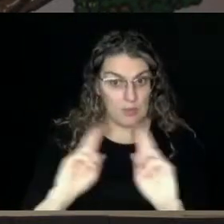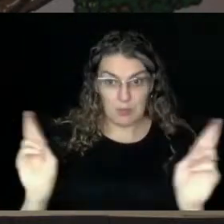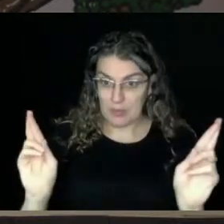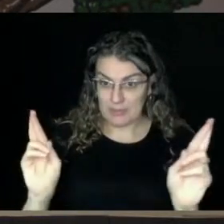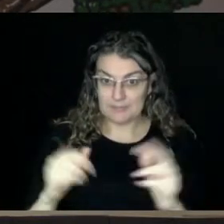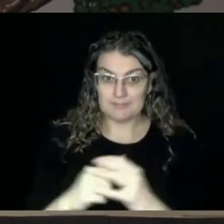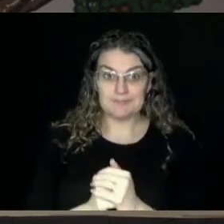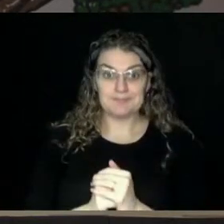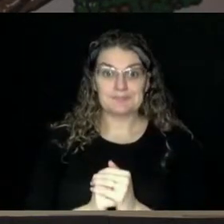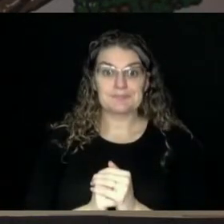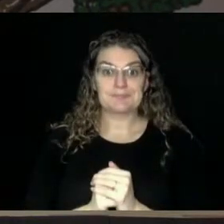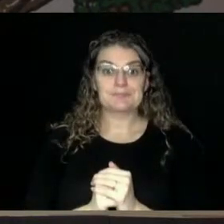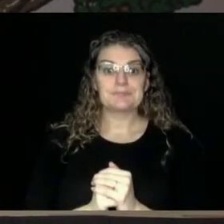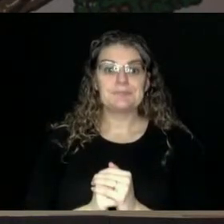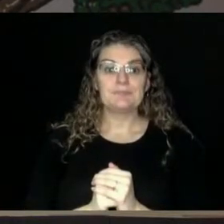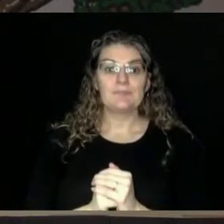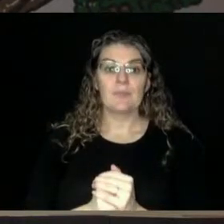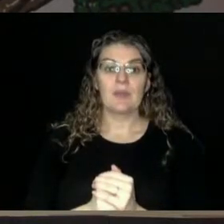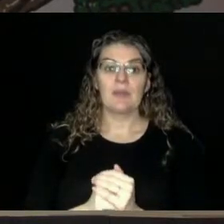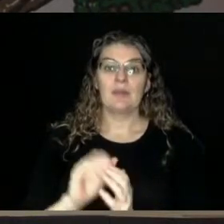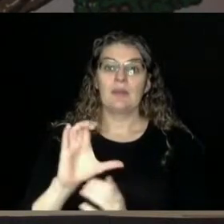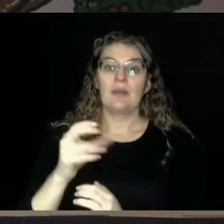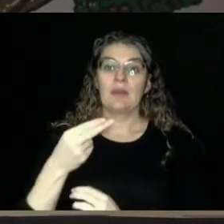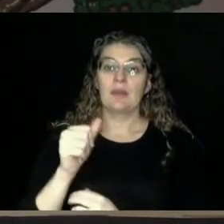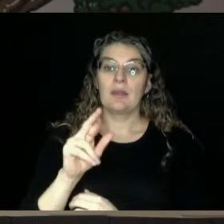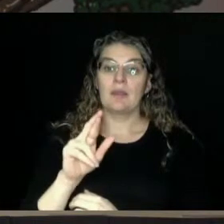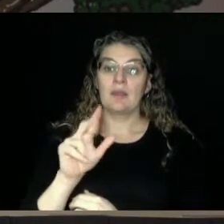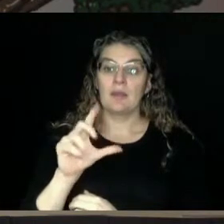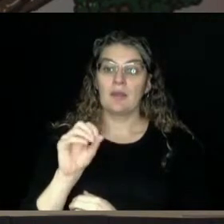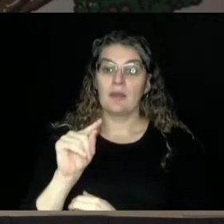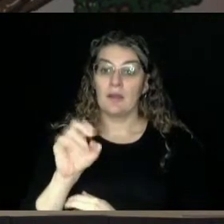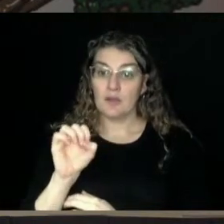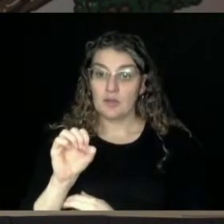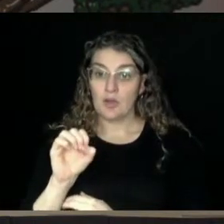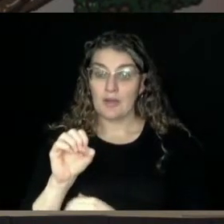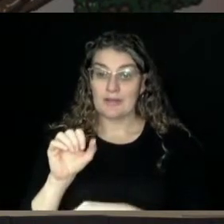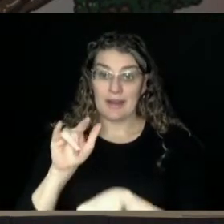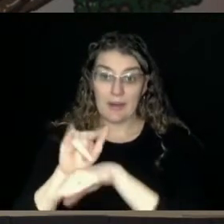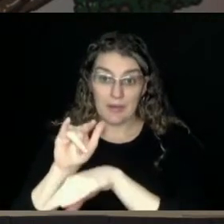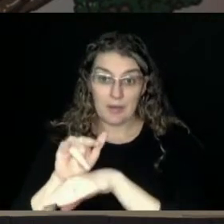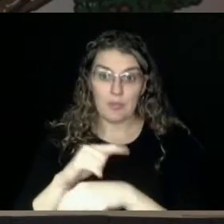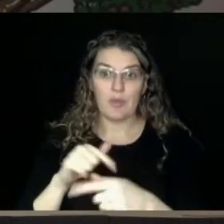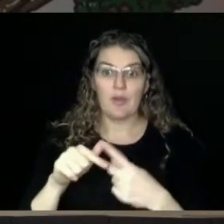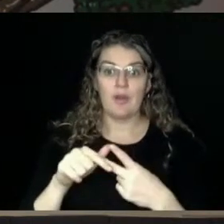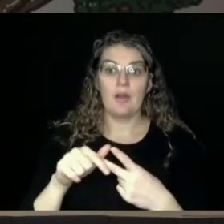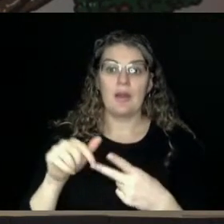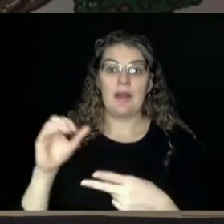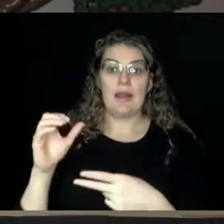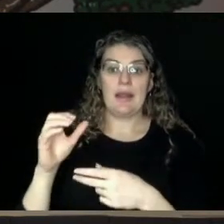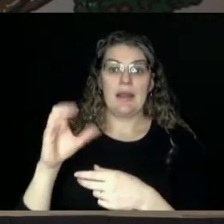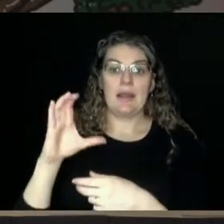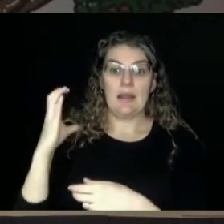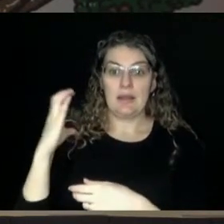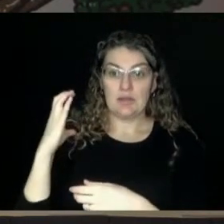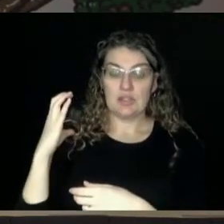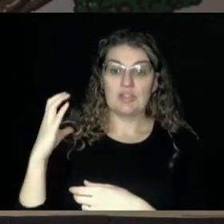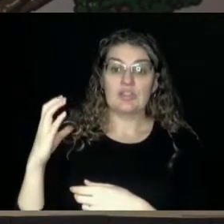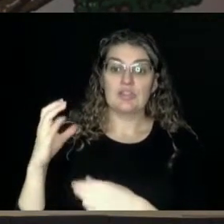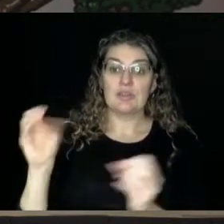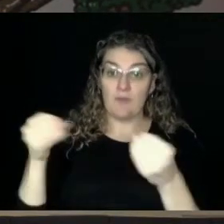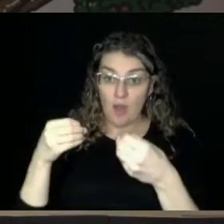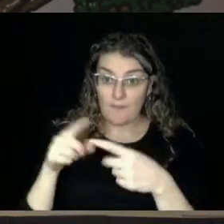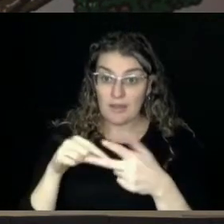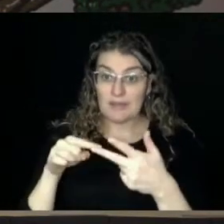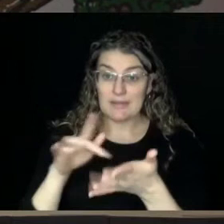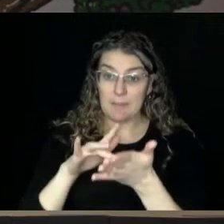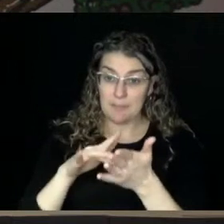my appreciation to the Charlottetown Airport Authority, Island EMS, the Chief Public Health Office, environmental health staff, and others for